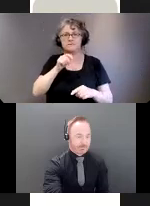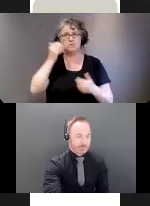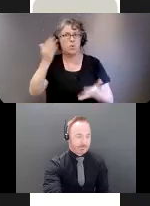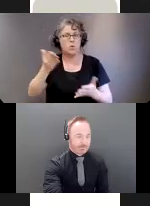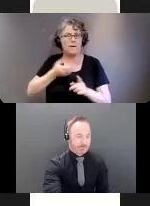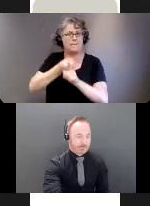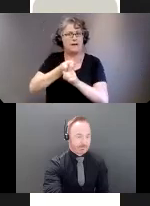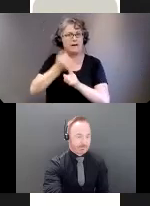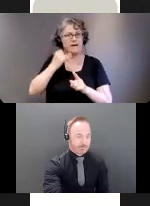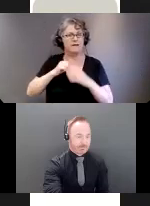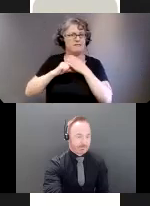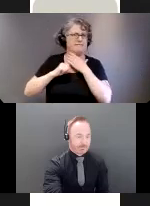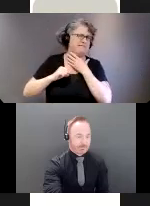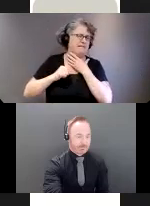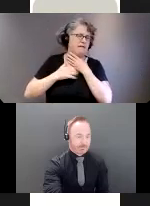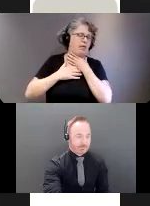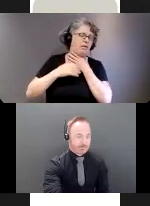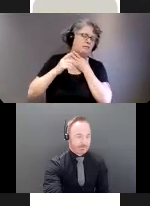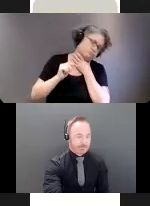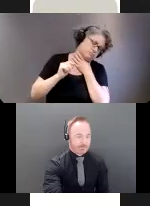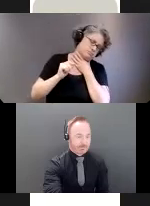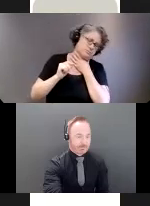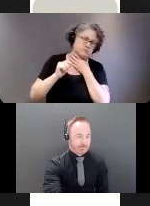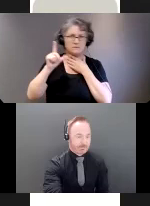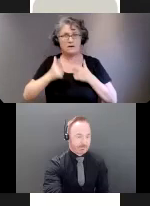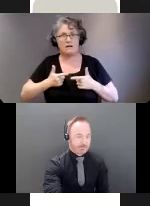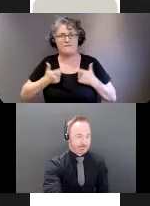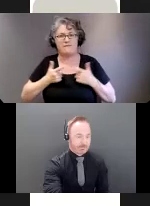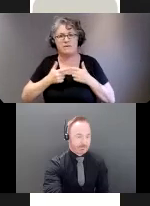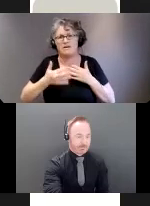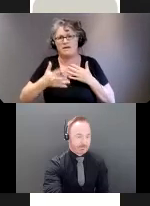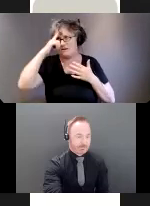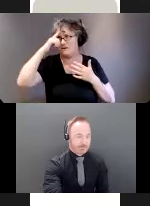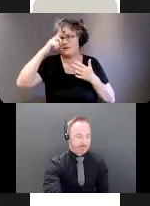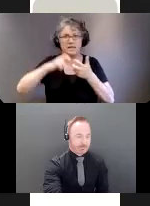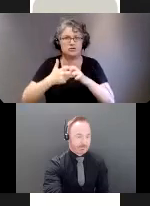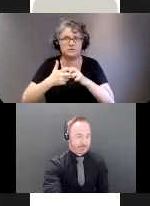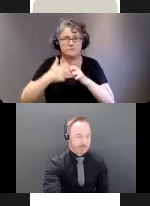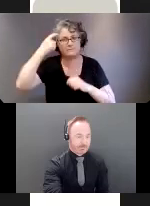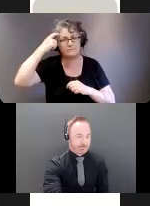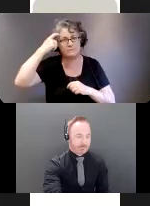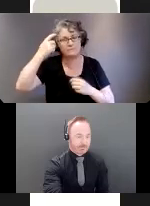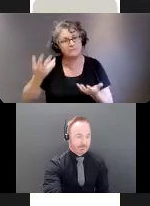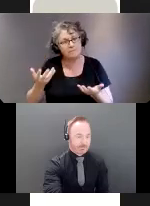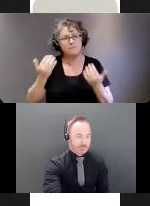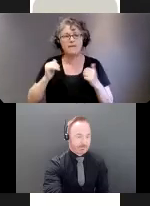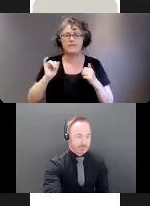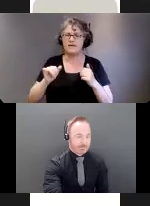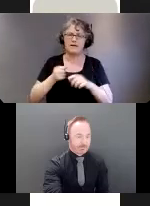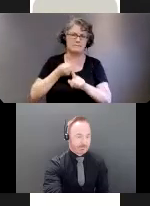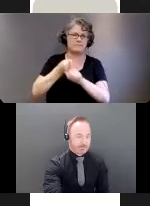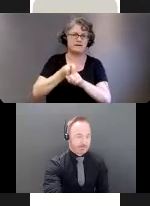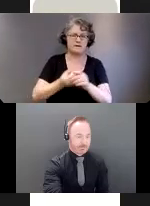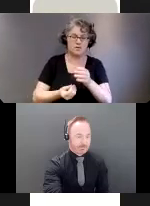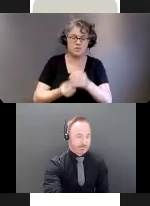Traumatic brain injury really disrupts many parts of the neuroendocrine system and growth hormones